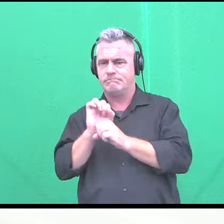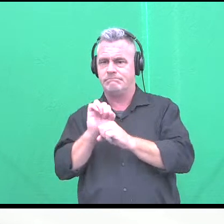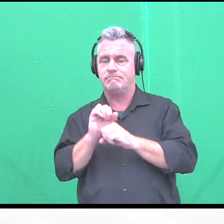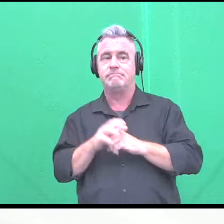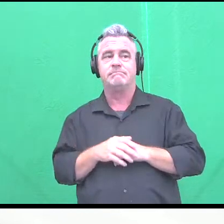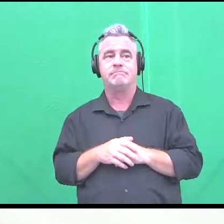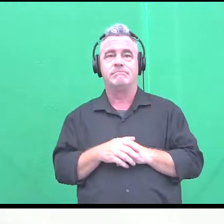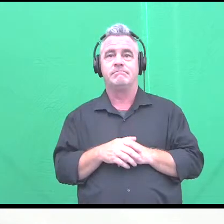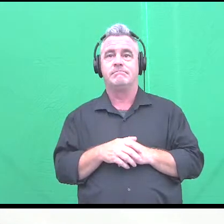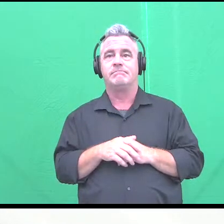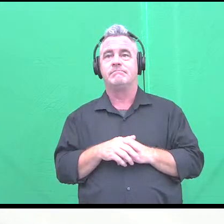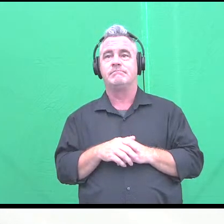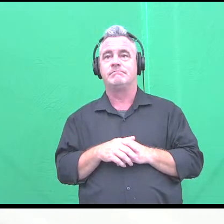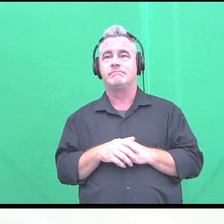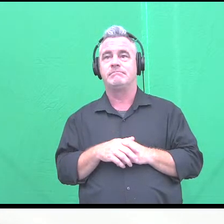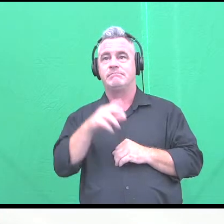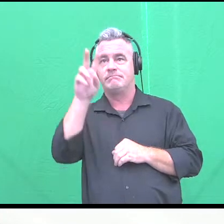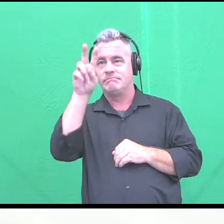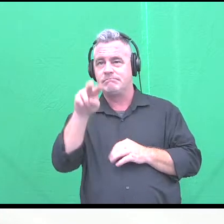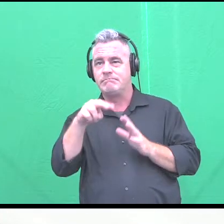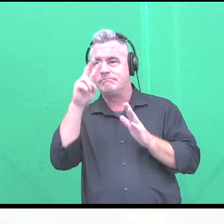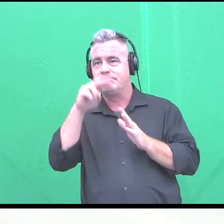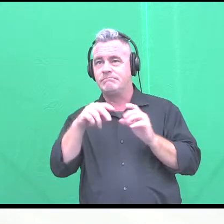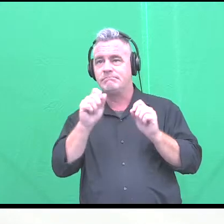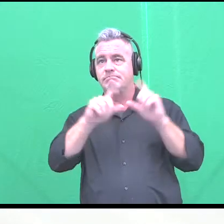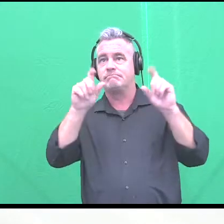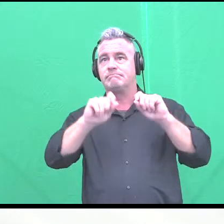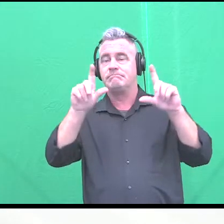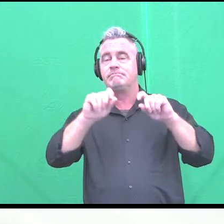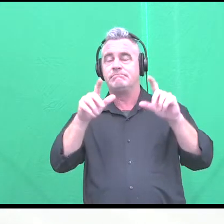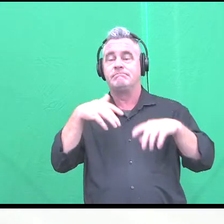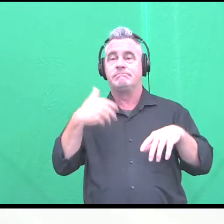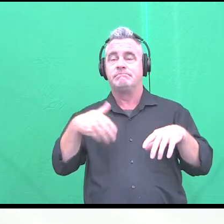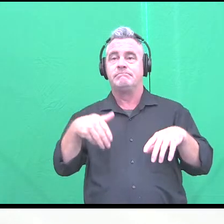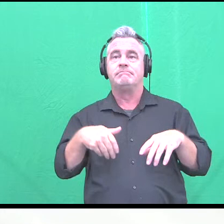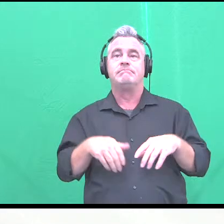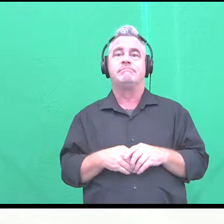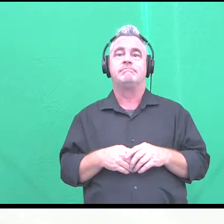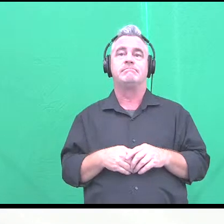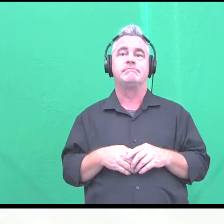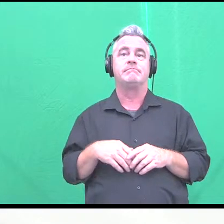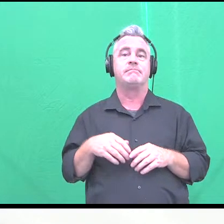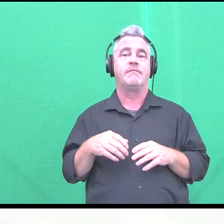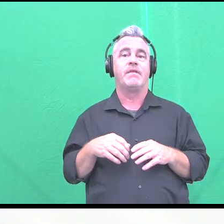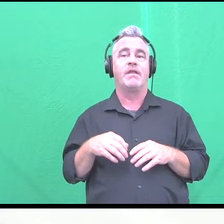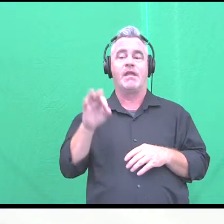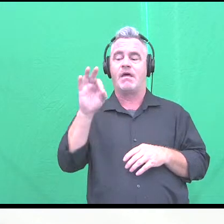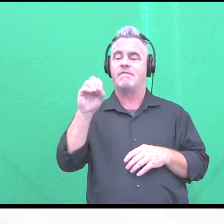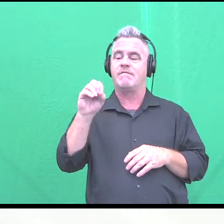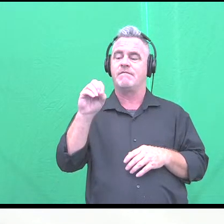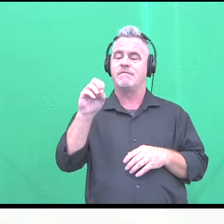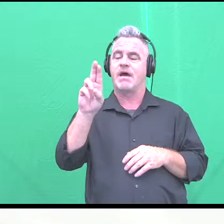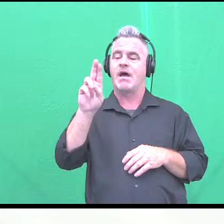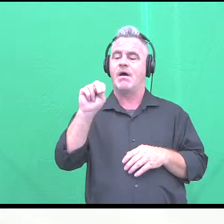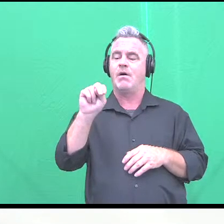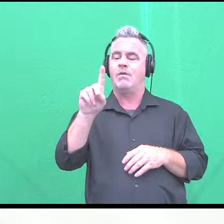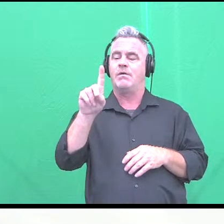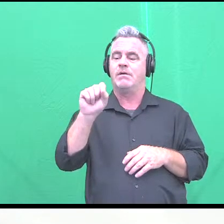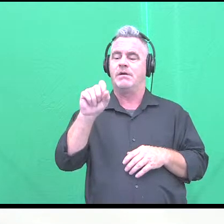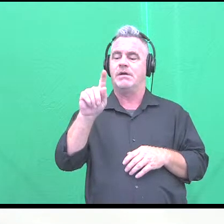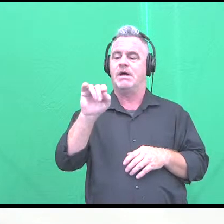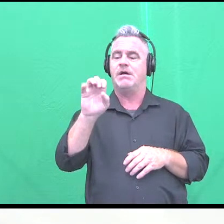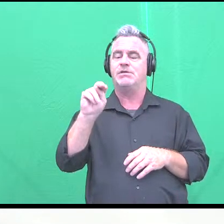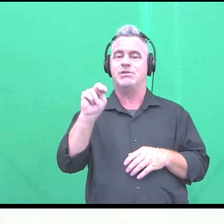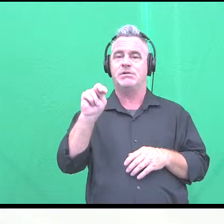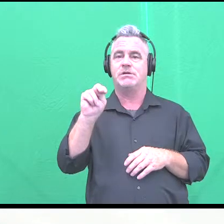can see that. The foundation, and again, looking at some of these, do